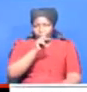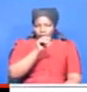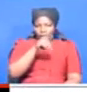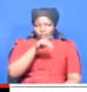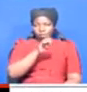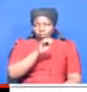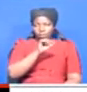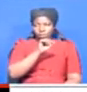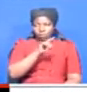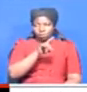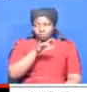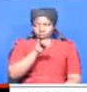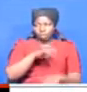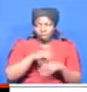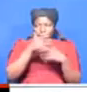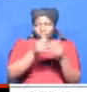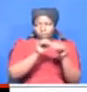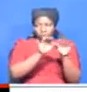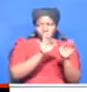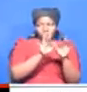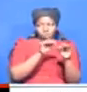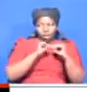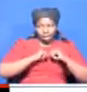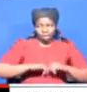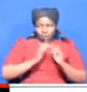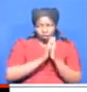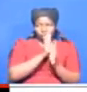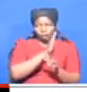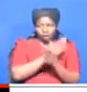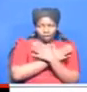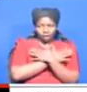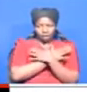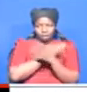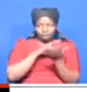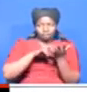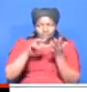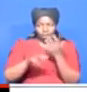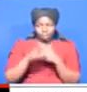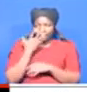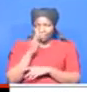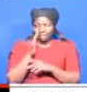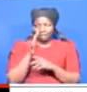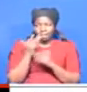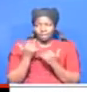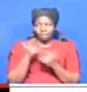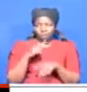nomination wakubaliana na wenzake. Waka step ye down, alafu tukiendelea